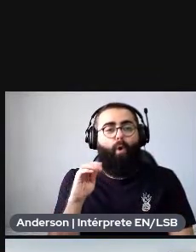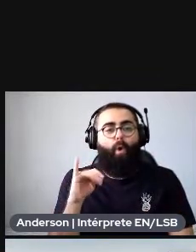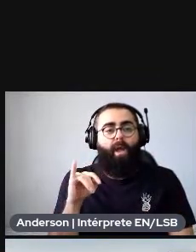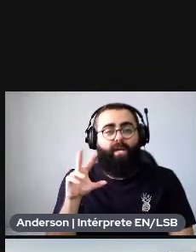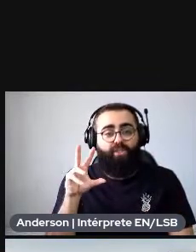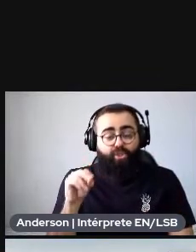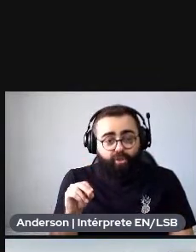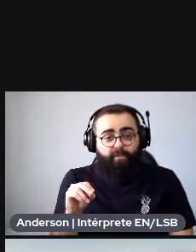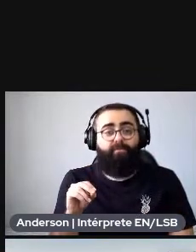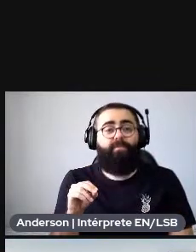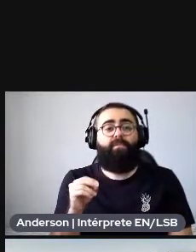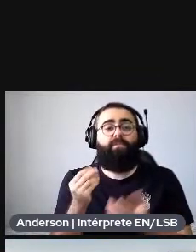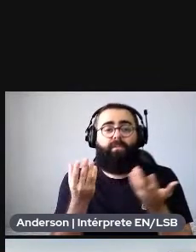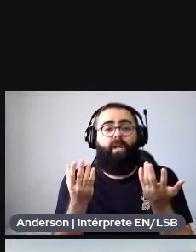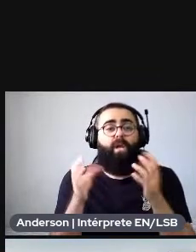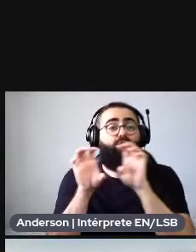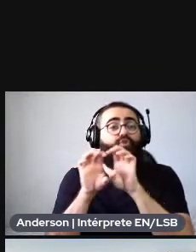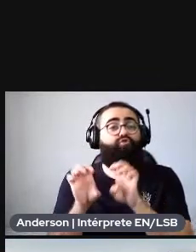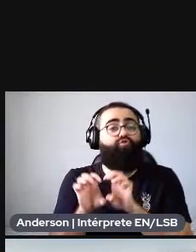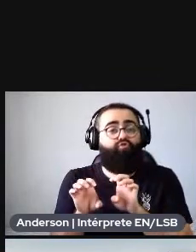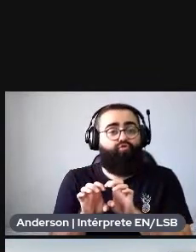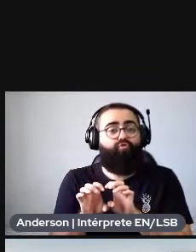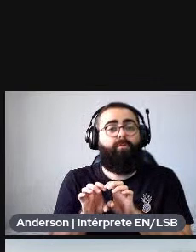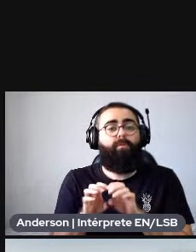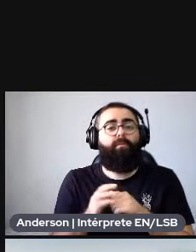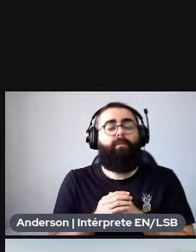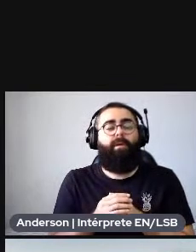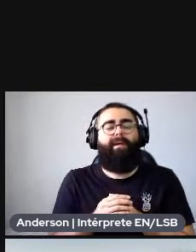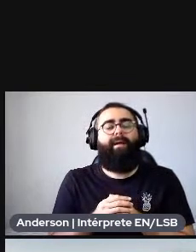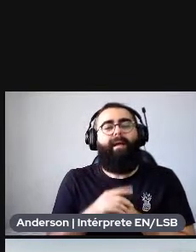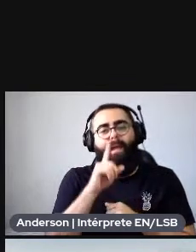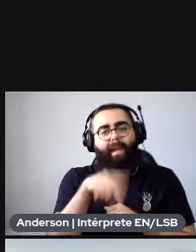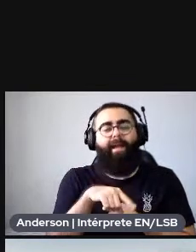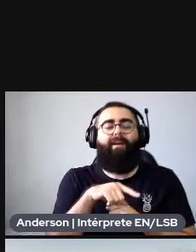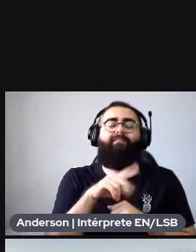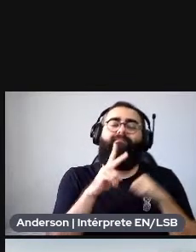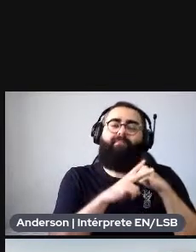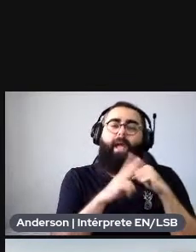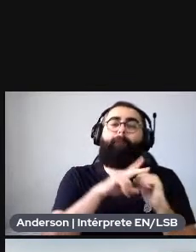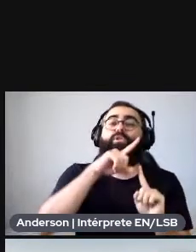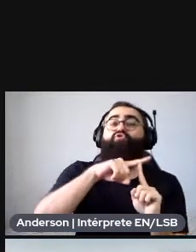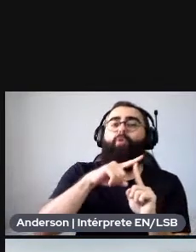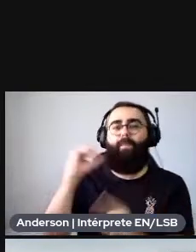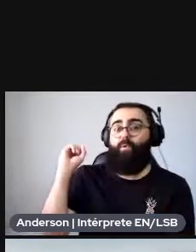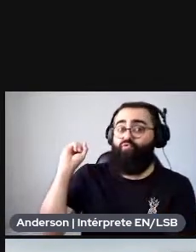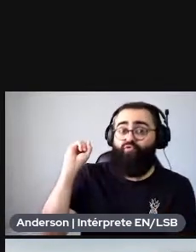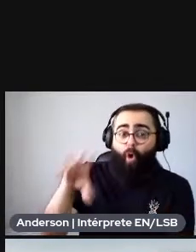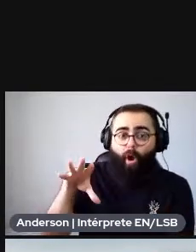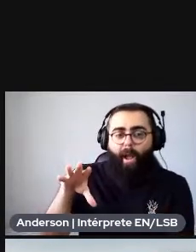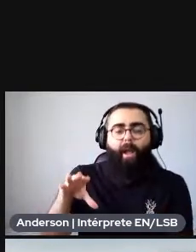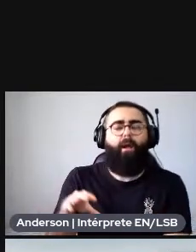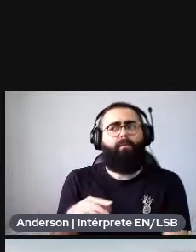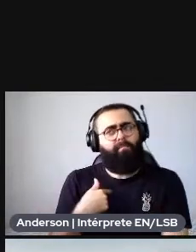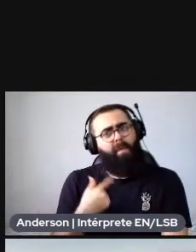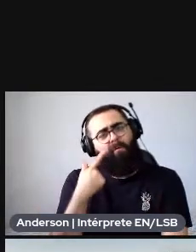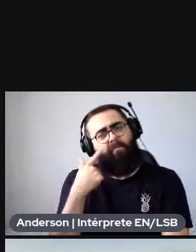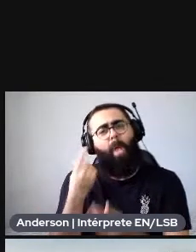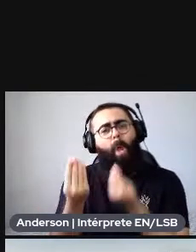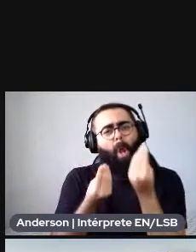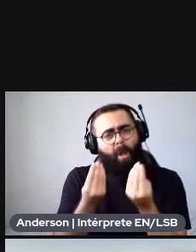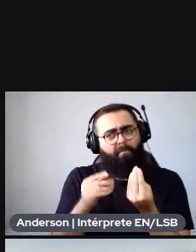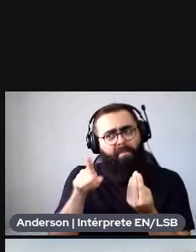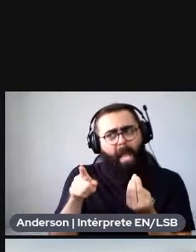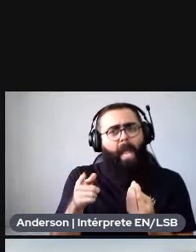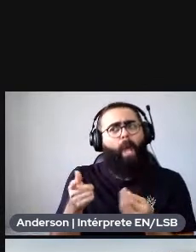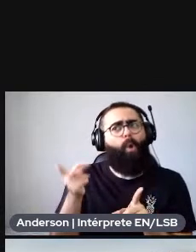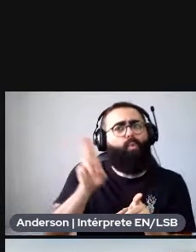different verbs, the different throw verbs. We will have a look at them very quickly in terms of their productivity and also in terms of